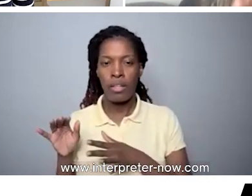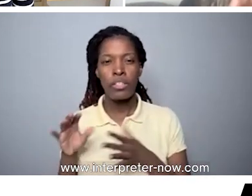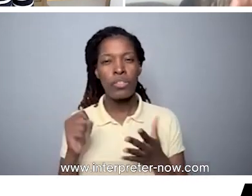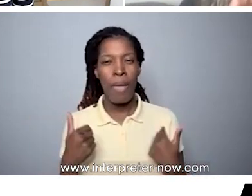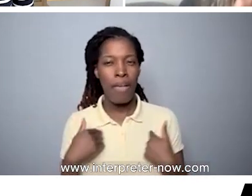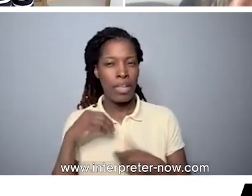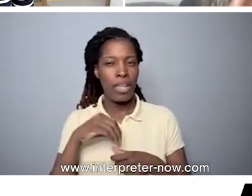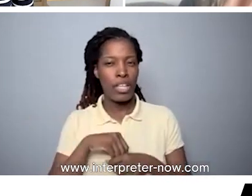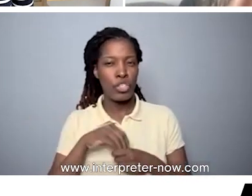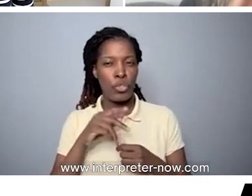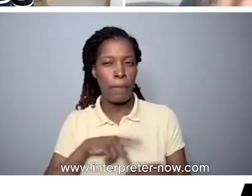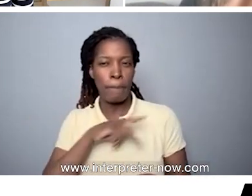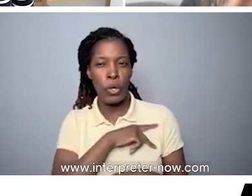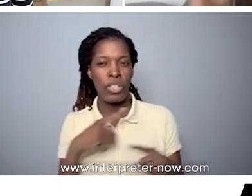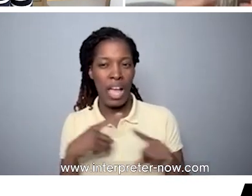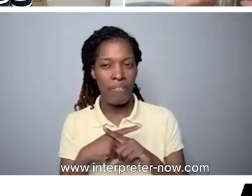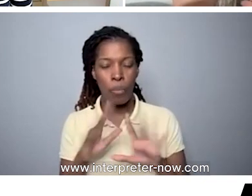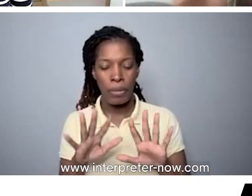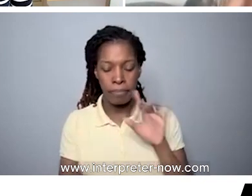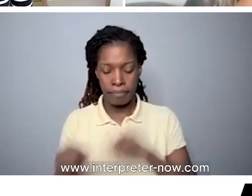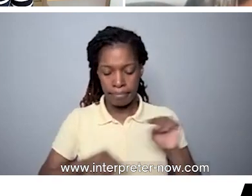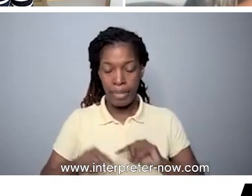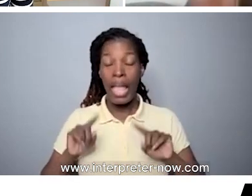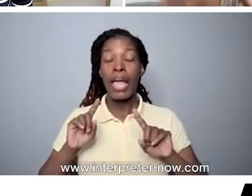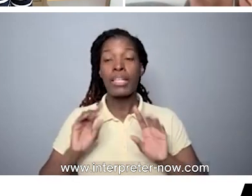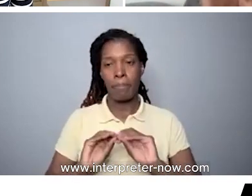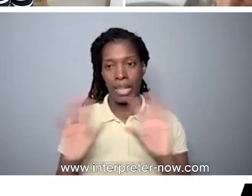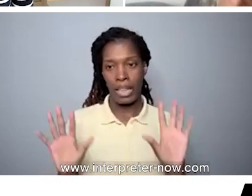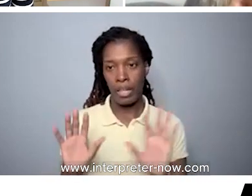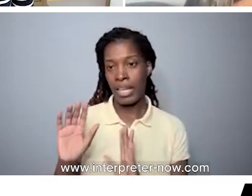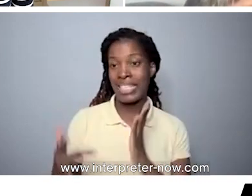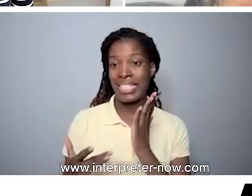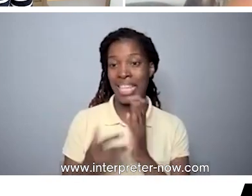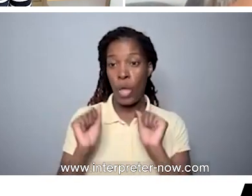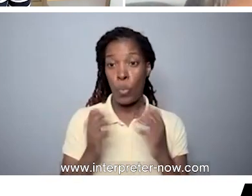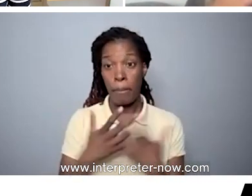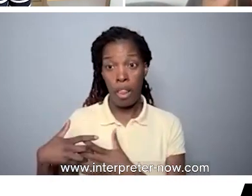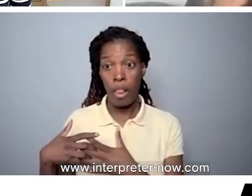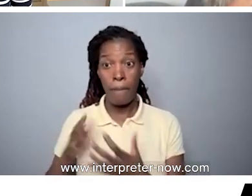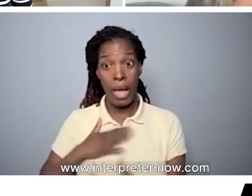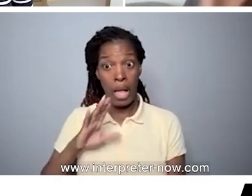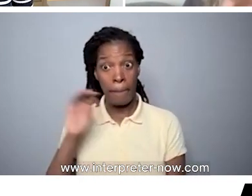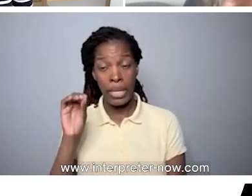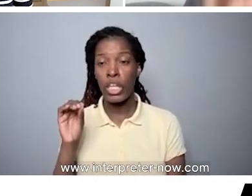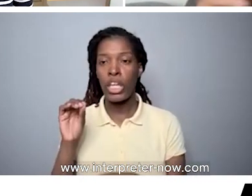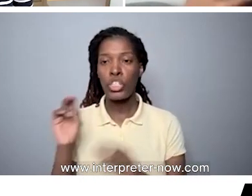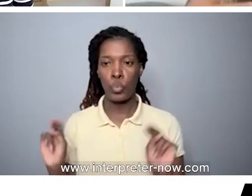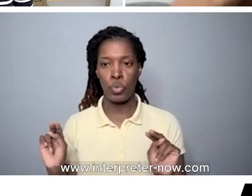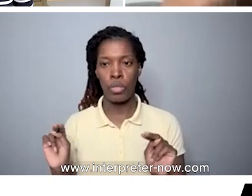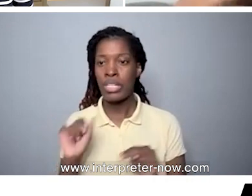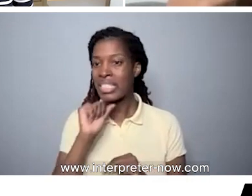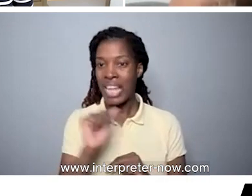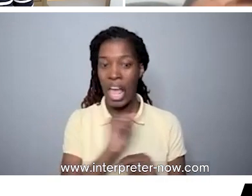so there's not a right. There's not a good answer and a bad answer. There's not a right answer and a wrong answer. There's not fact and fiction. And so it's